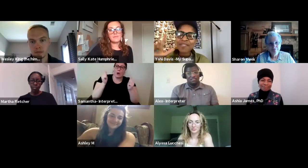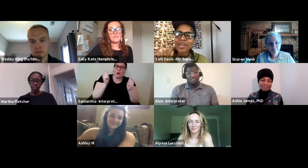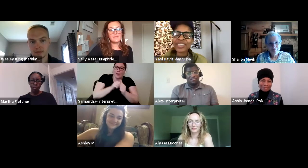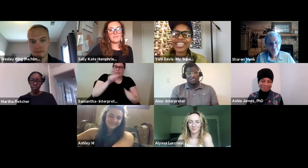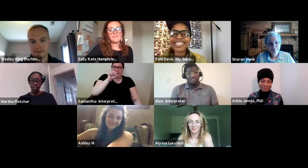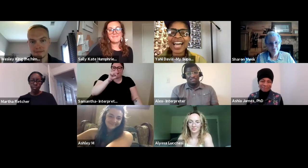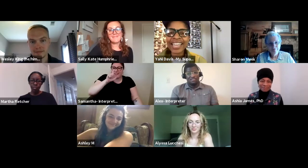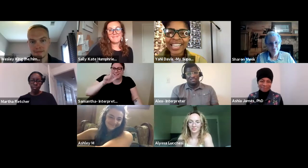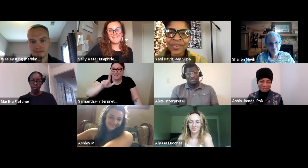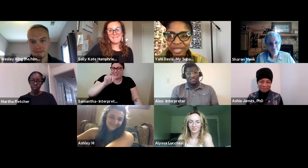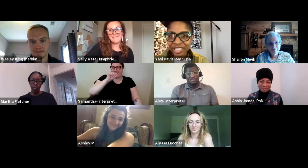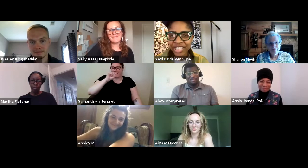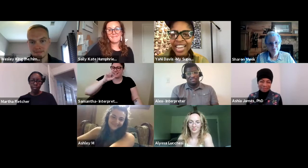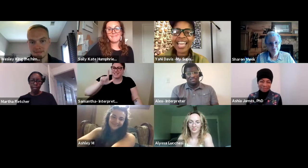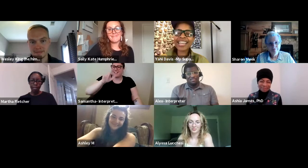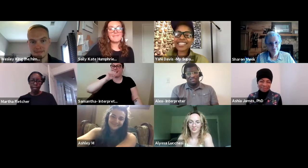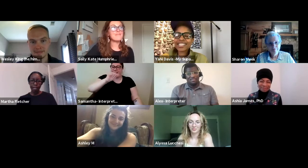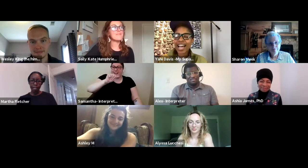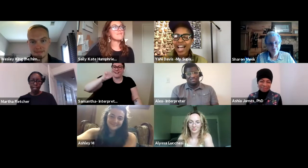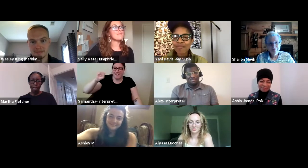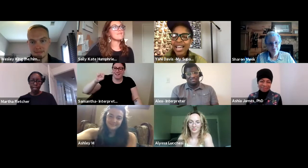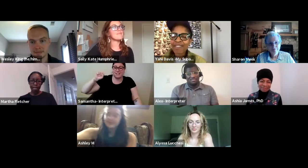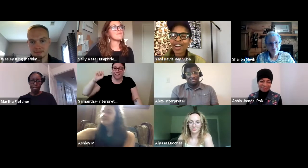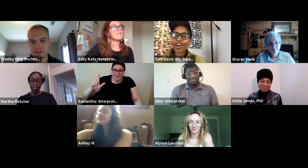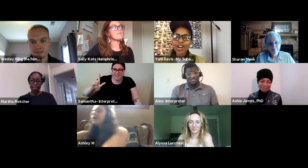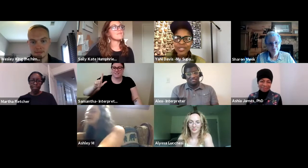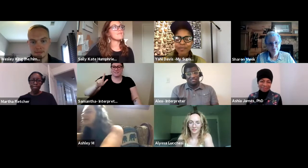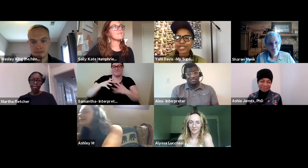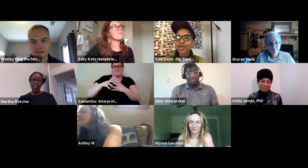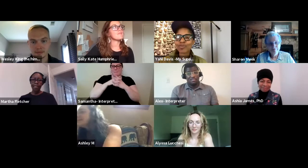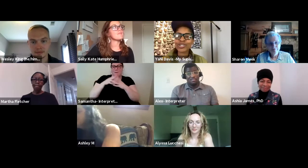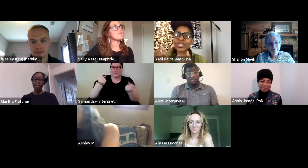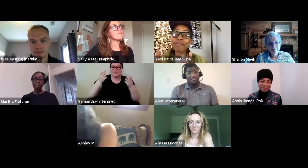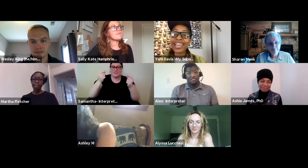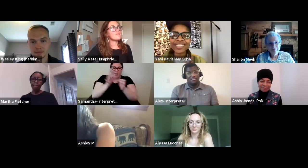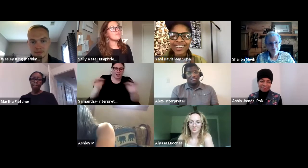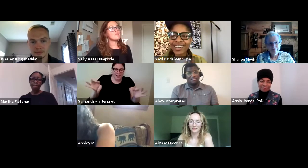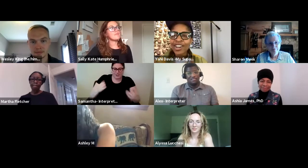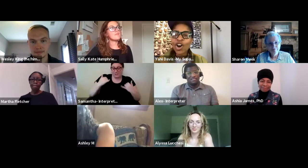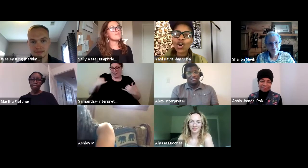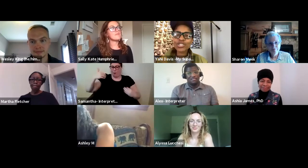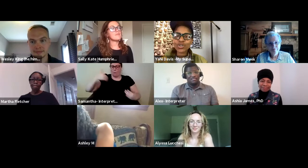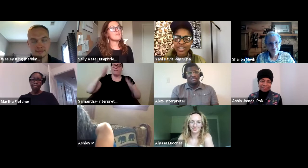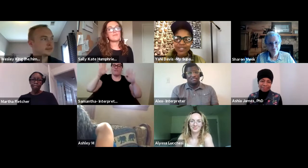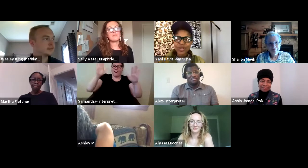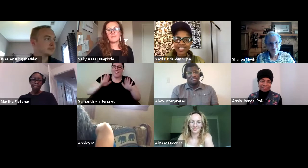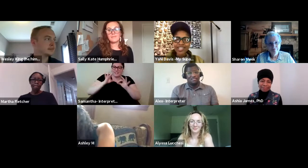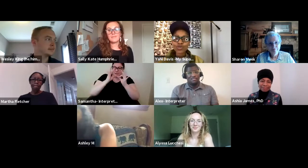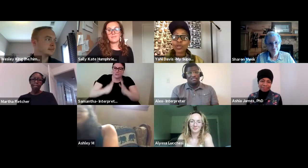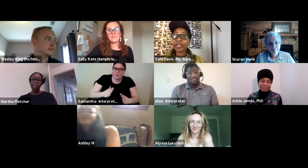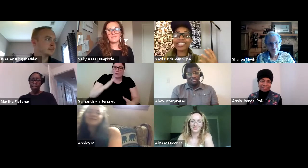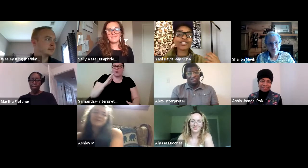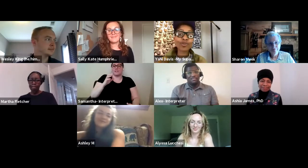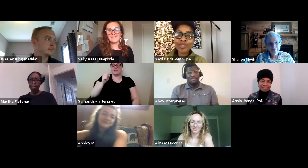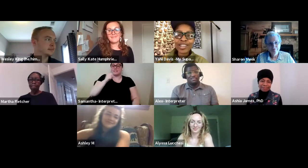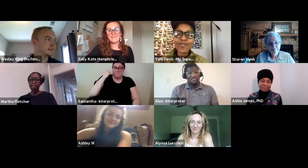ASL, American Sign Language. And at this time, we have our awesome interpreter, Samantha, on screen with us,